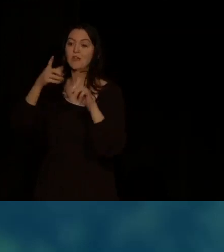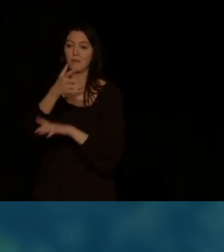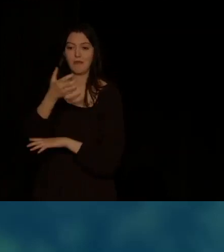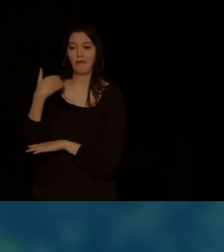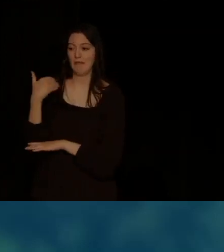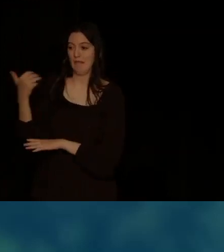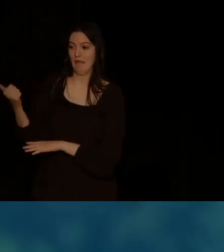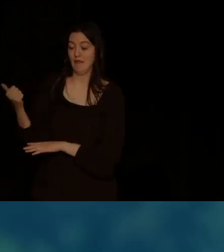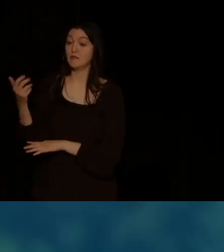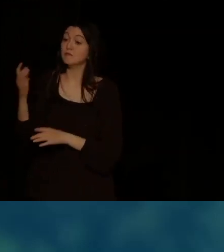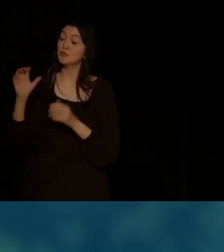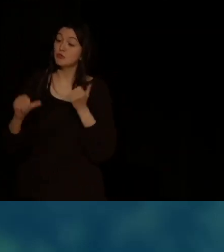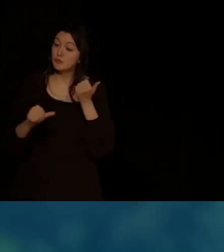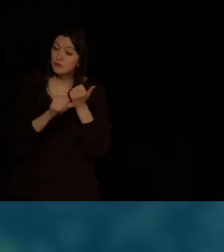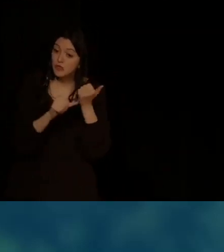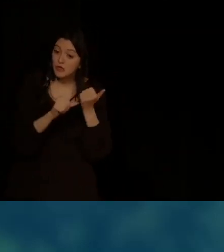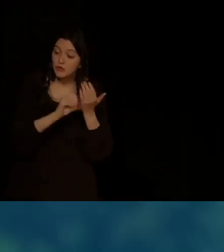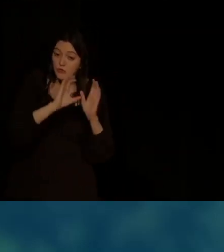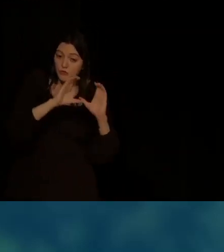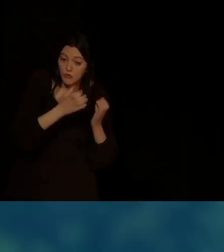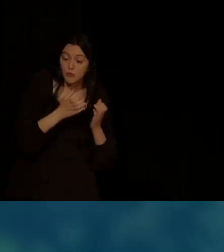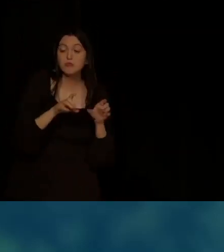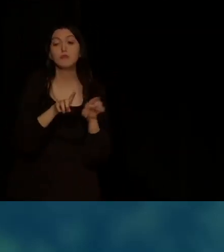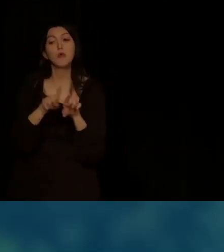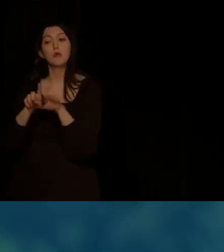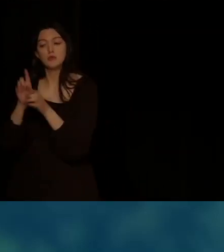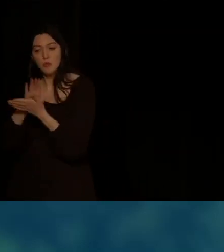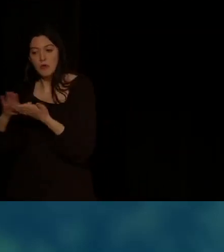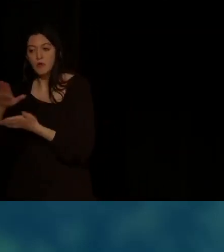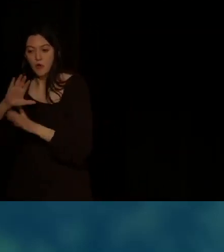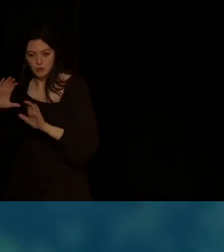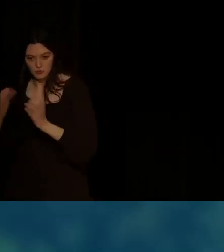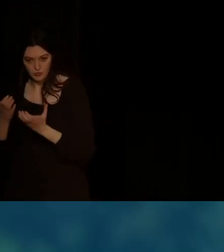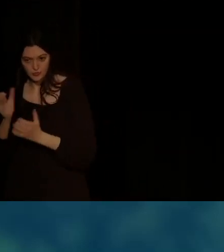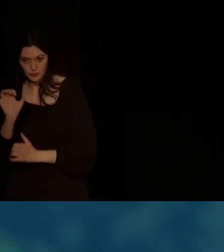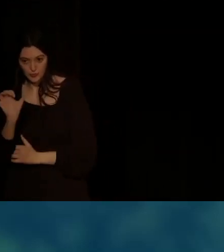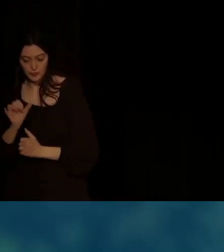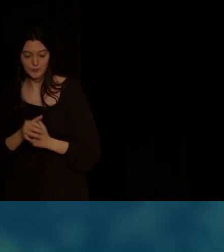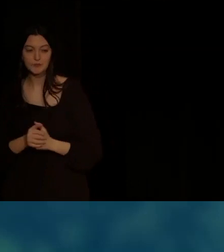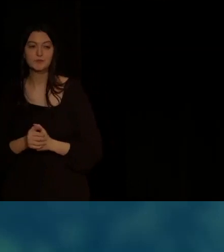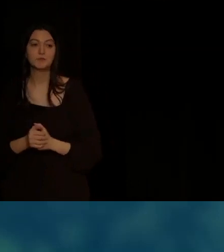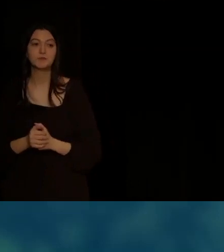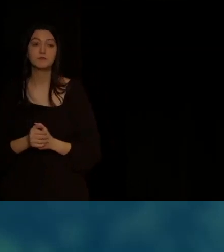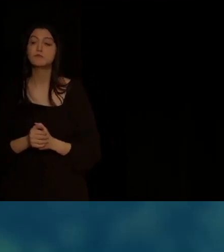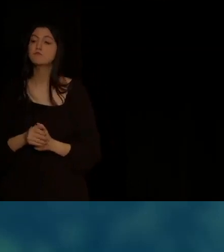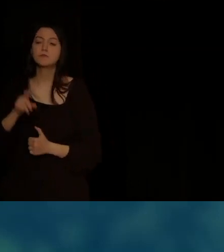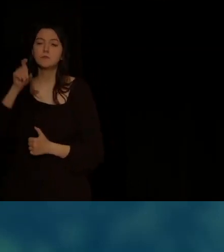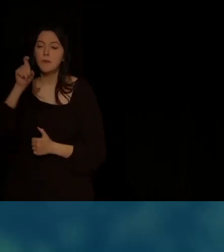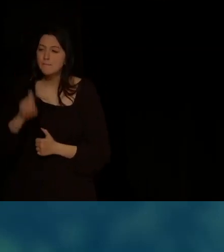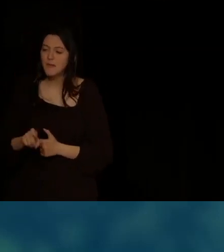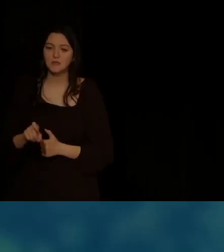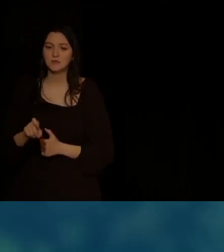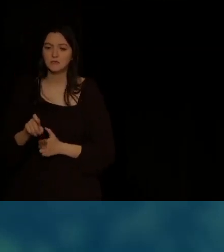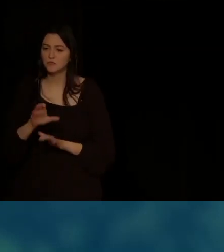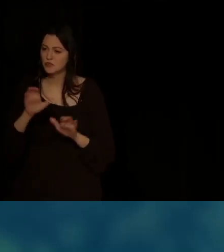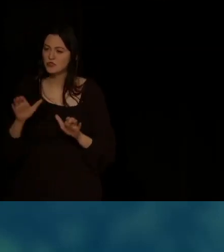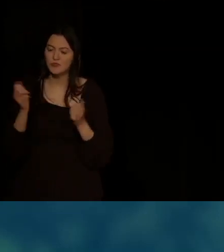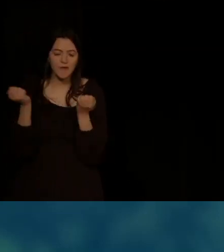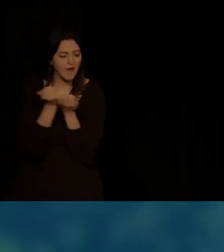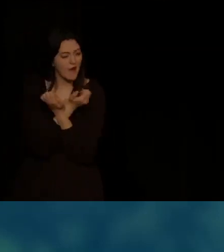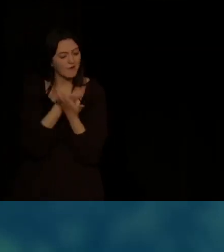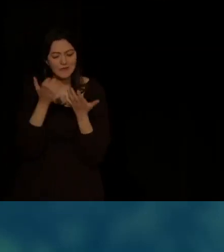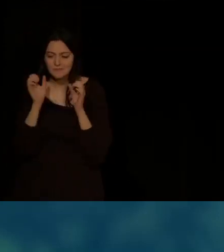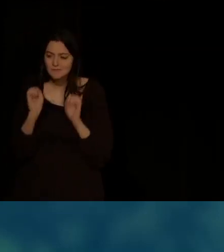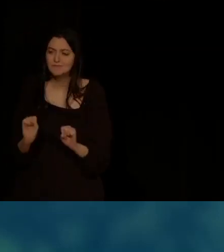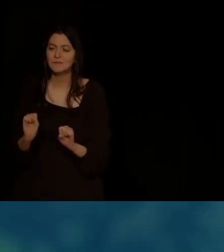includes apprenticeship courses and college courses. We must be doing all that we can